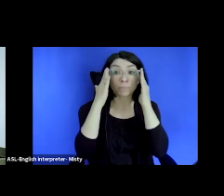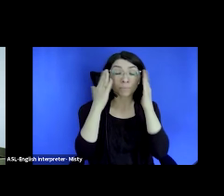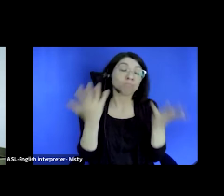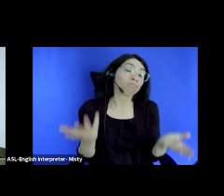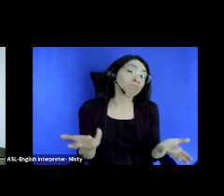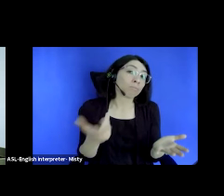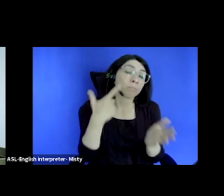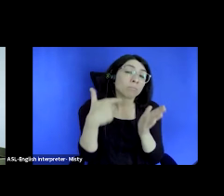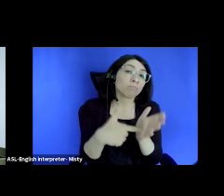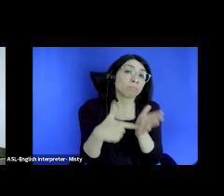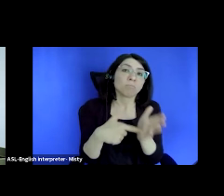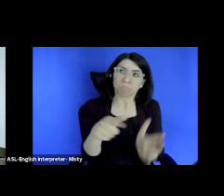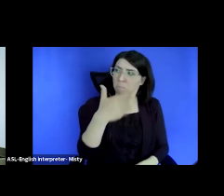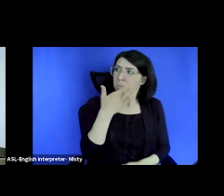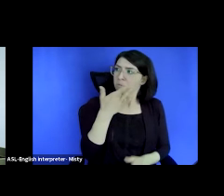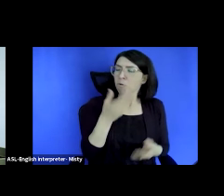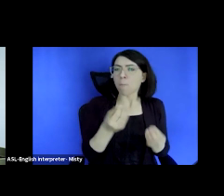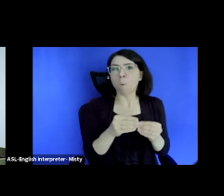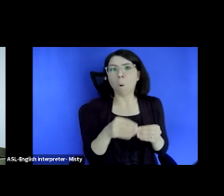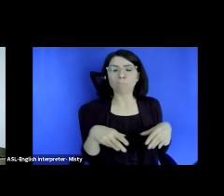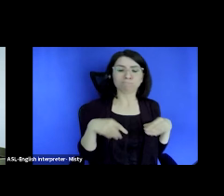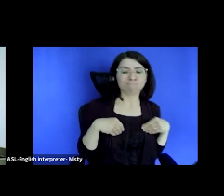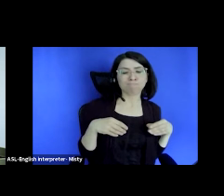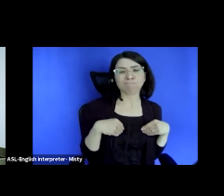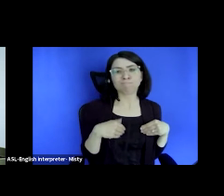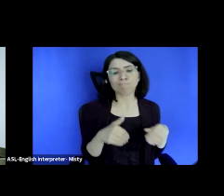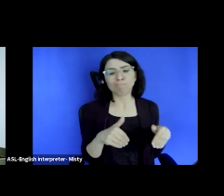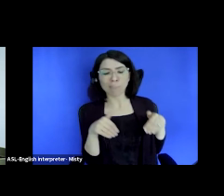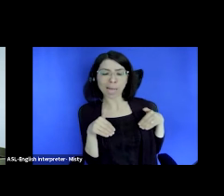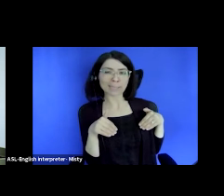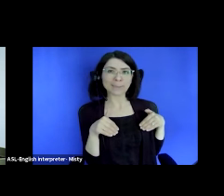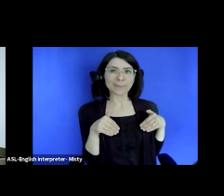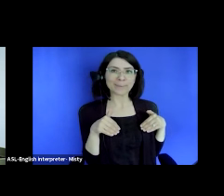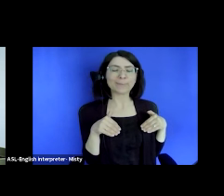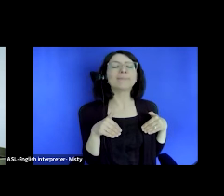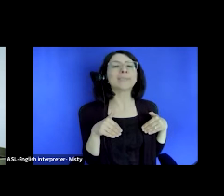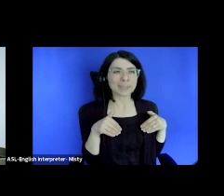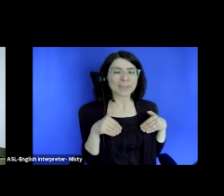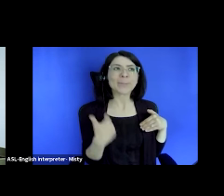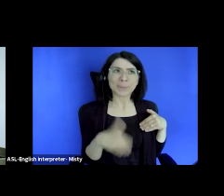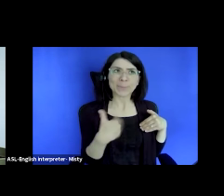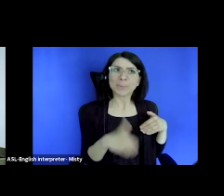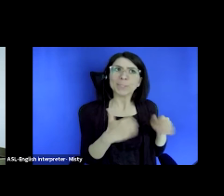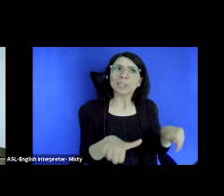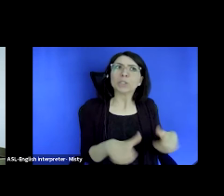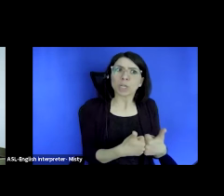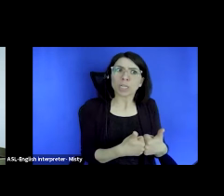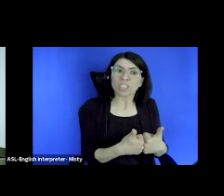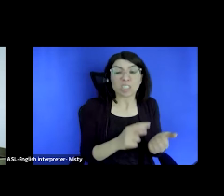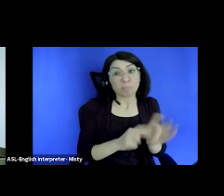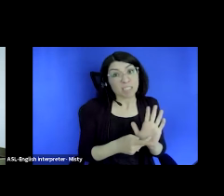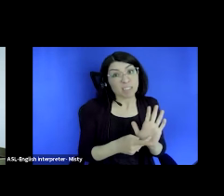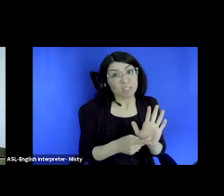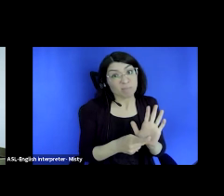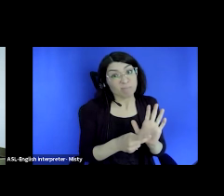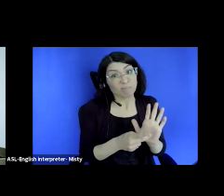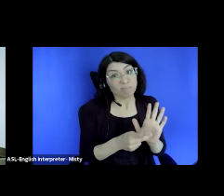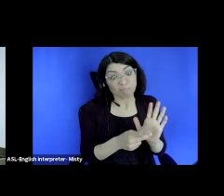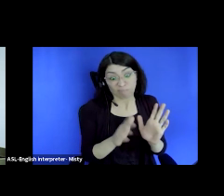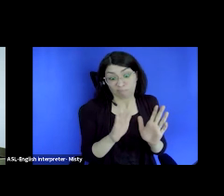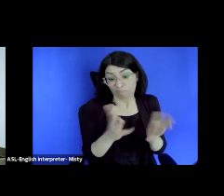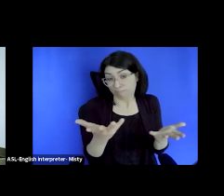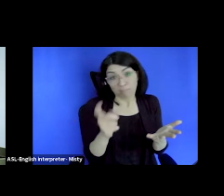passive communicator and you find it extremely challenging, you take on the responsibility for the consequences of being passive. The same goes